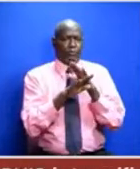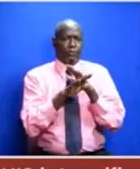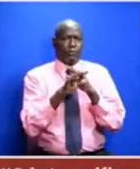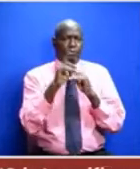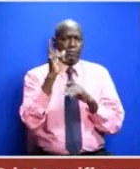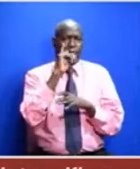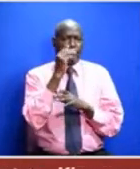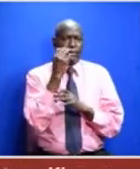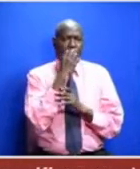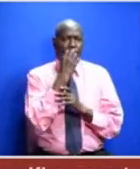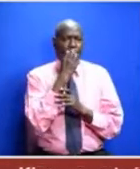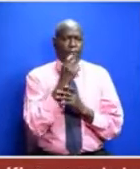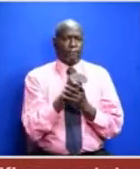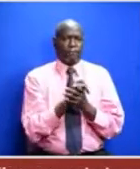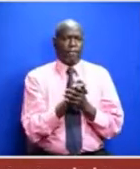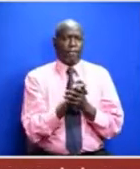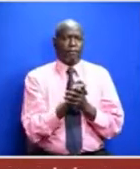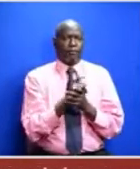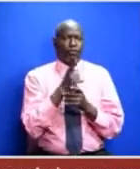Rigathi Gachagua